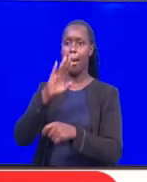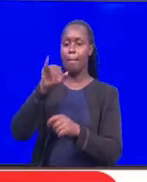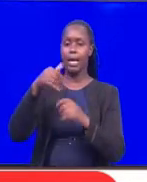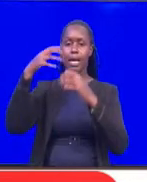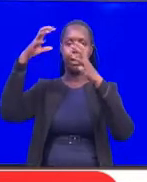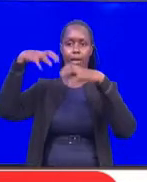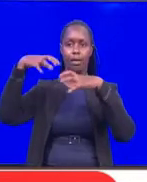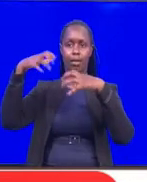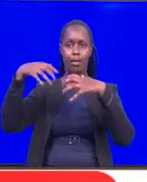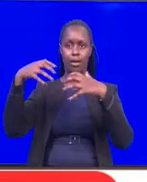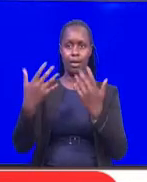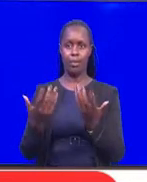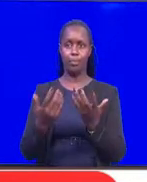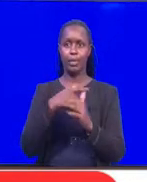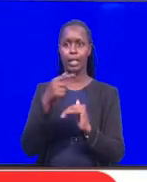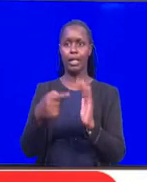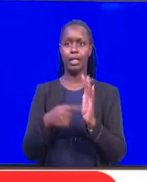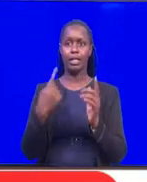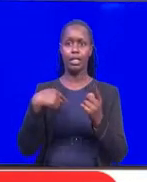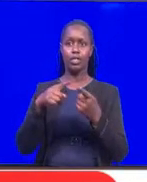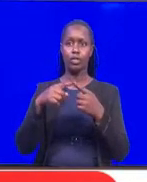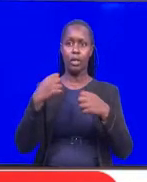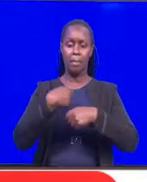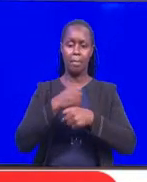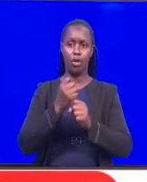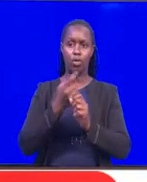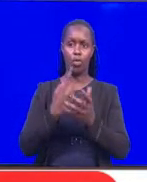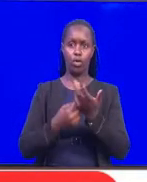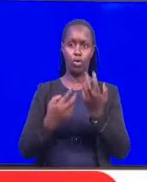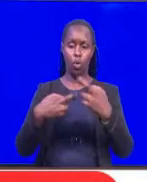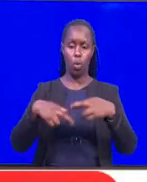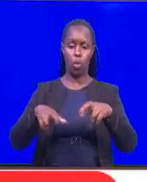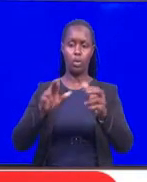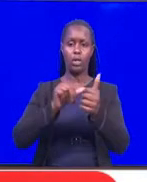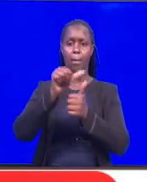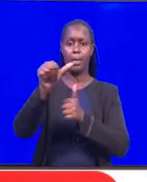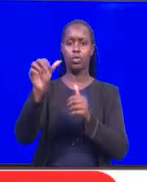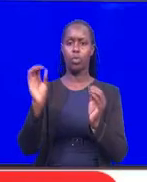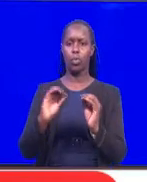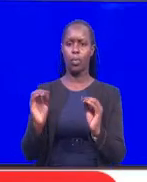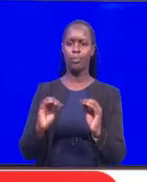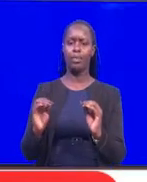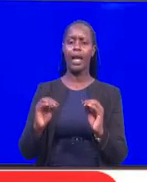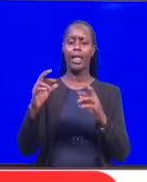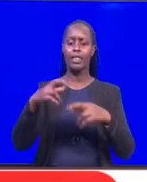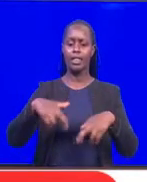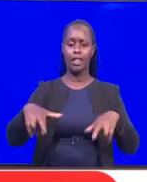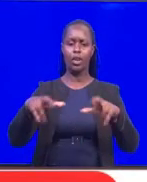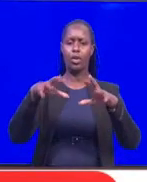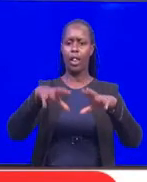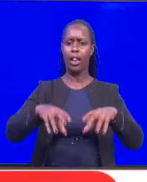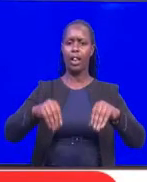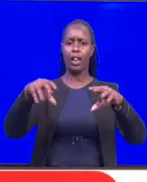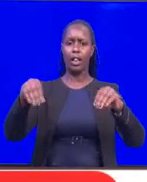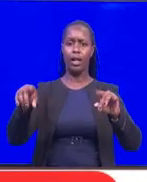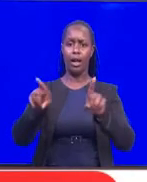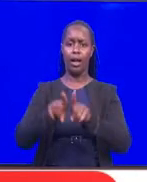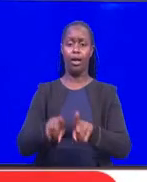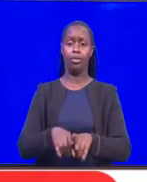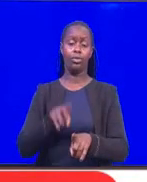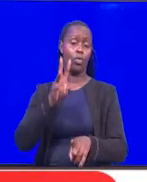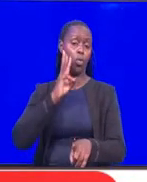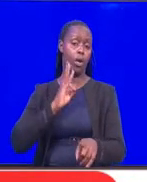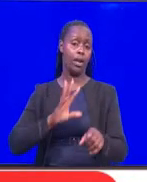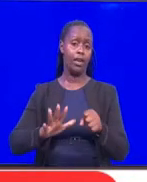The rains rendered roads impassable and left residents wading through muddy flood waters. Various bodies, including the